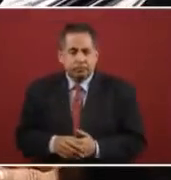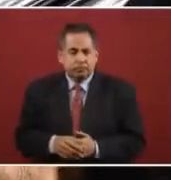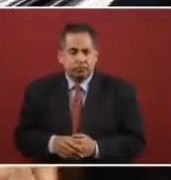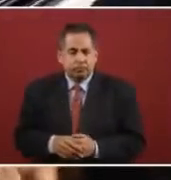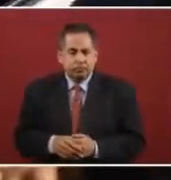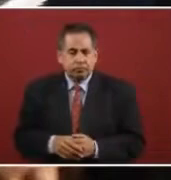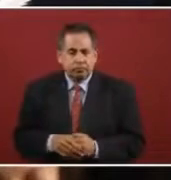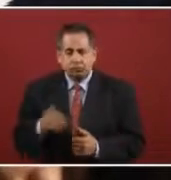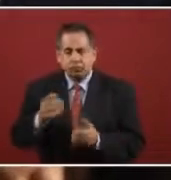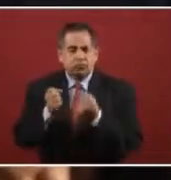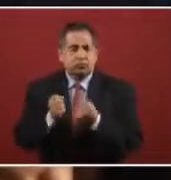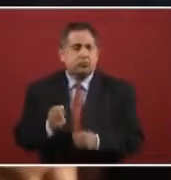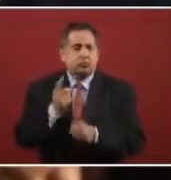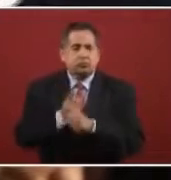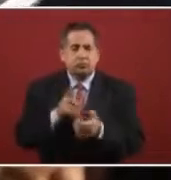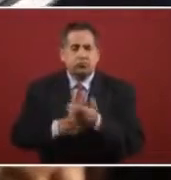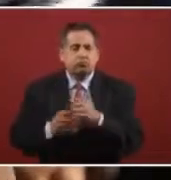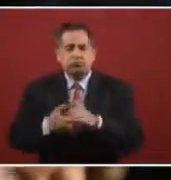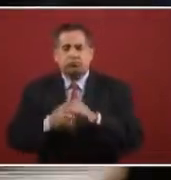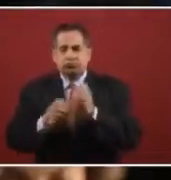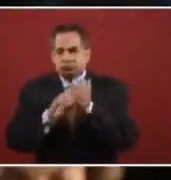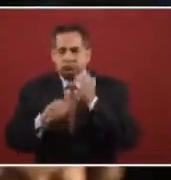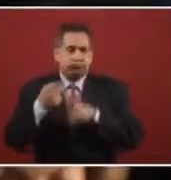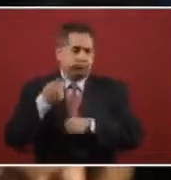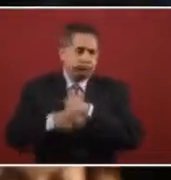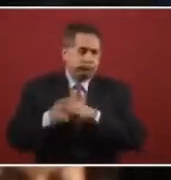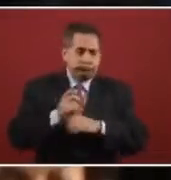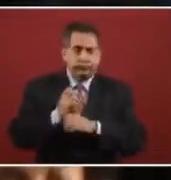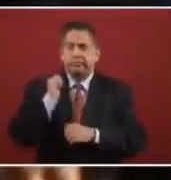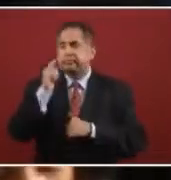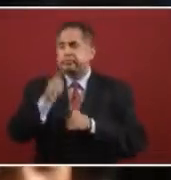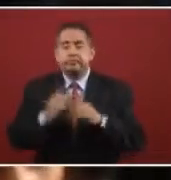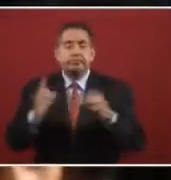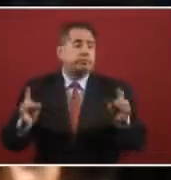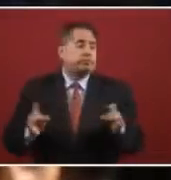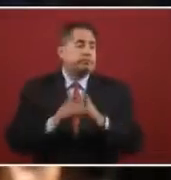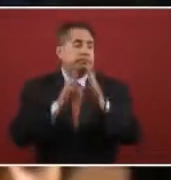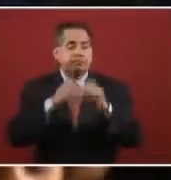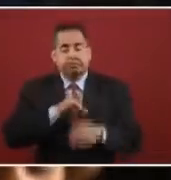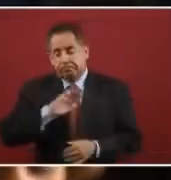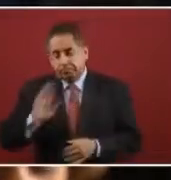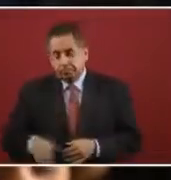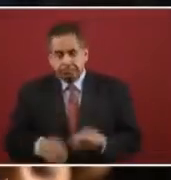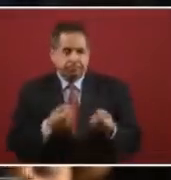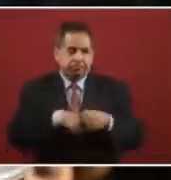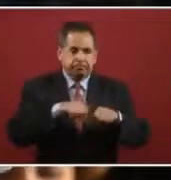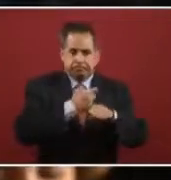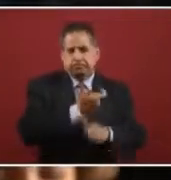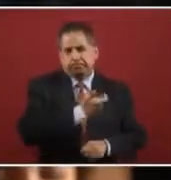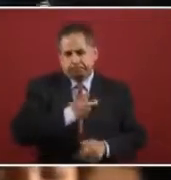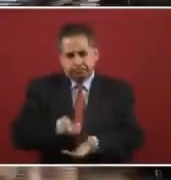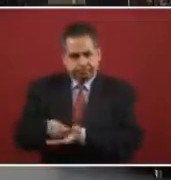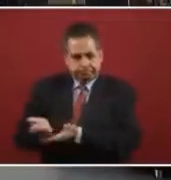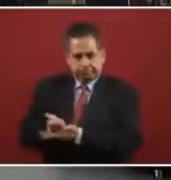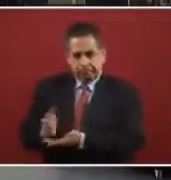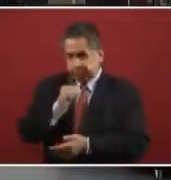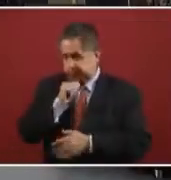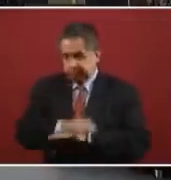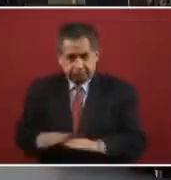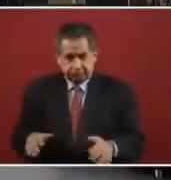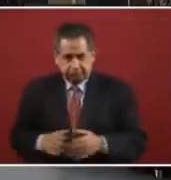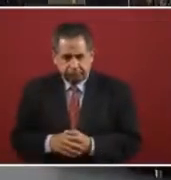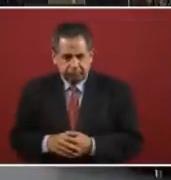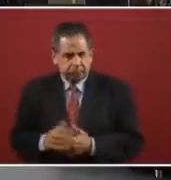un seguro de riesgo por they don't have de combustible. Anything for safety for que si you know, insurance